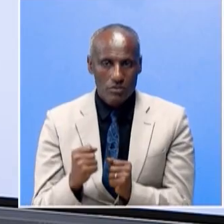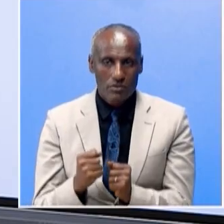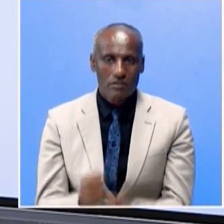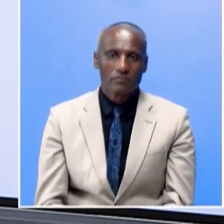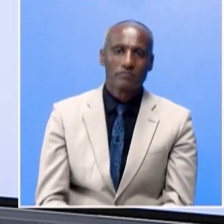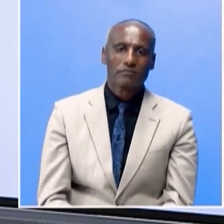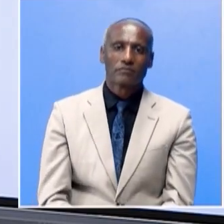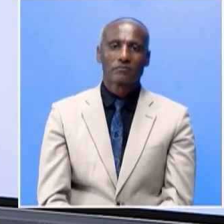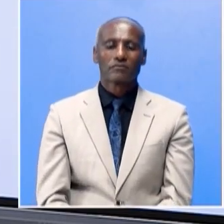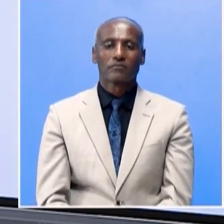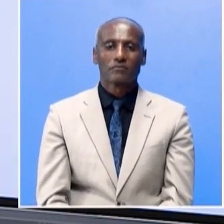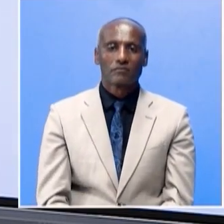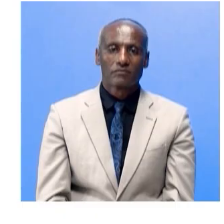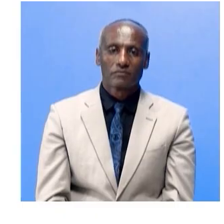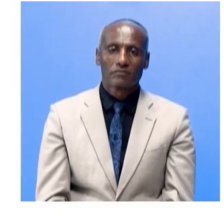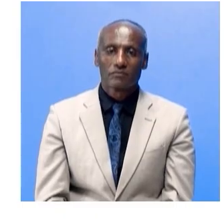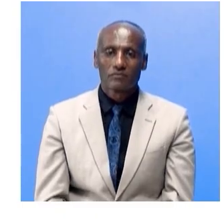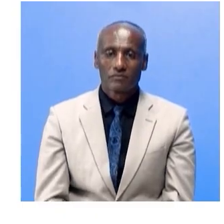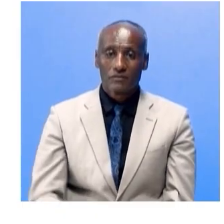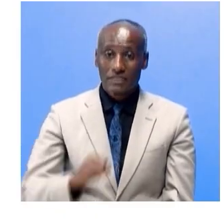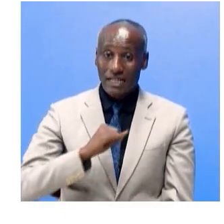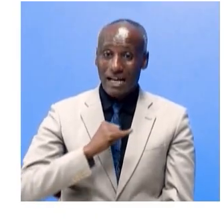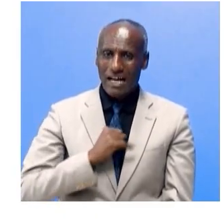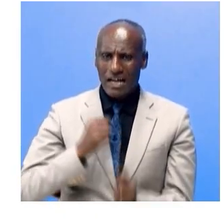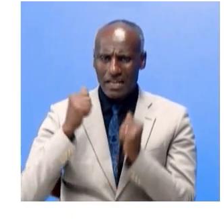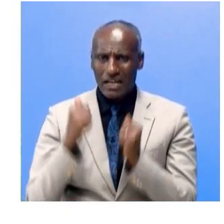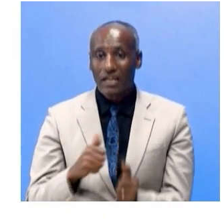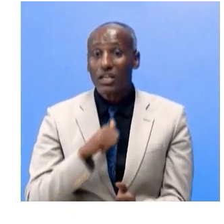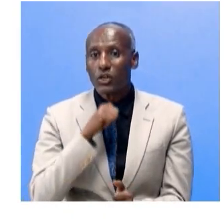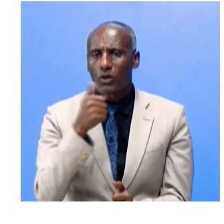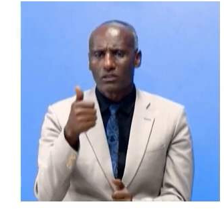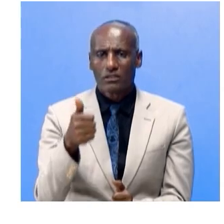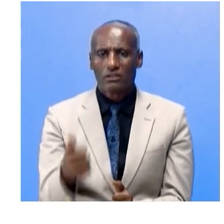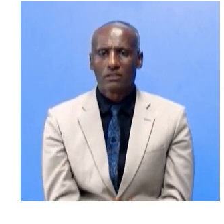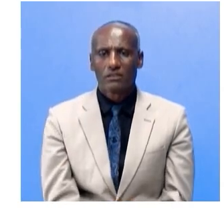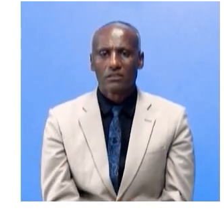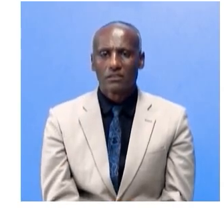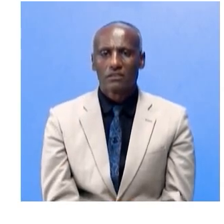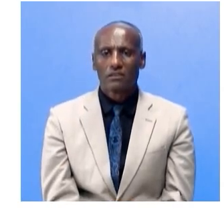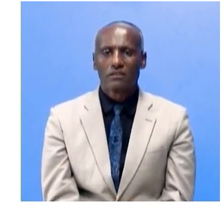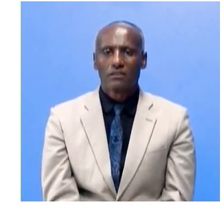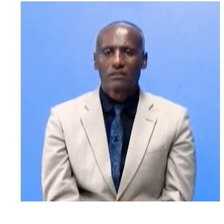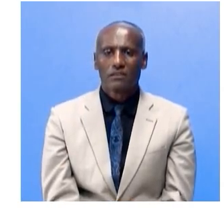Okay? So we can say, I cannot. I cannot. Bear in your